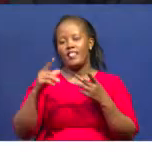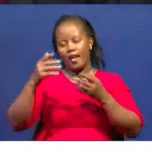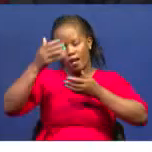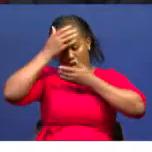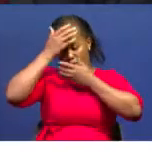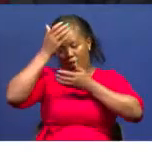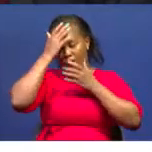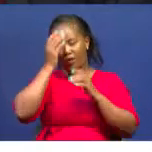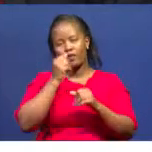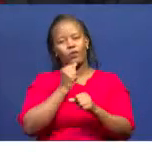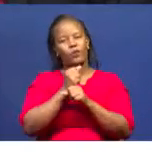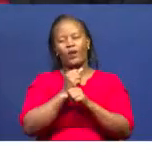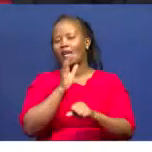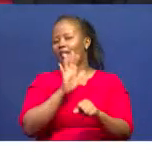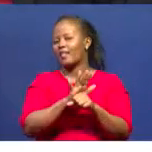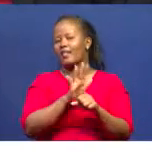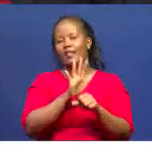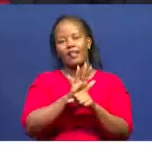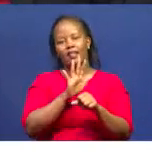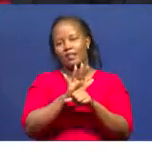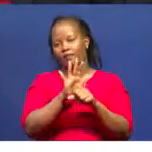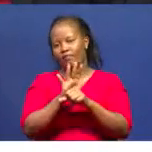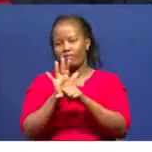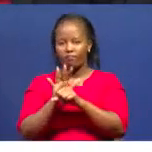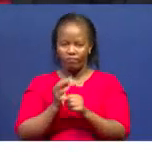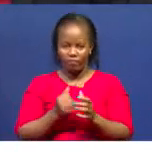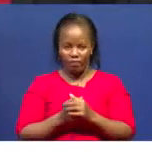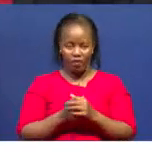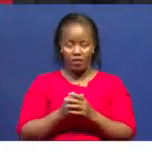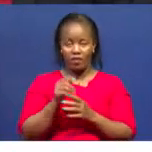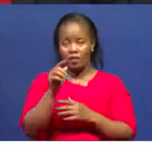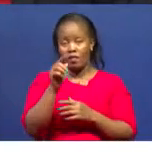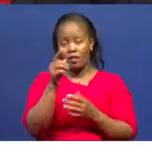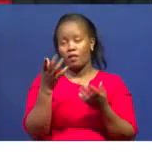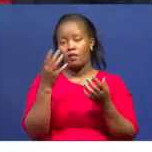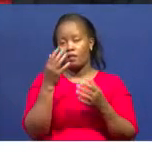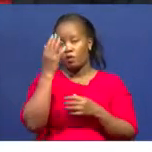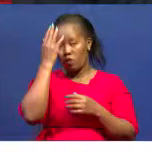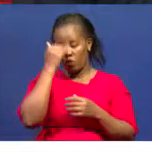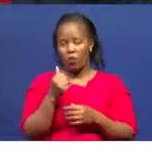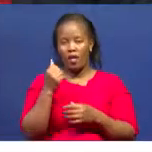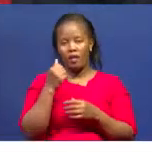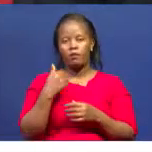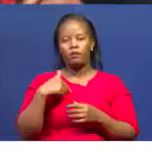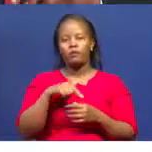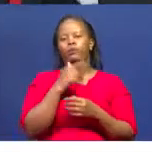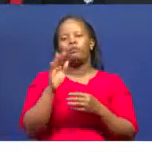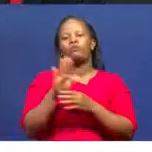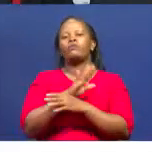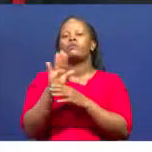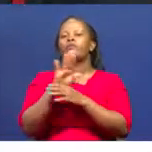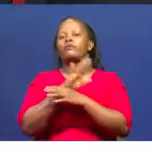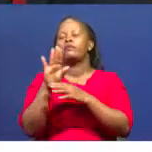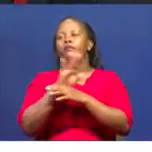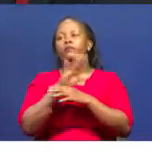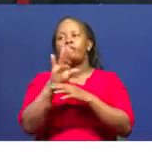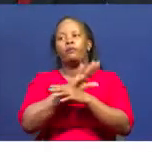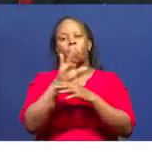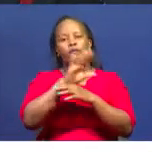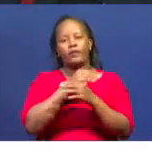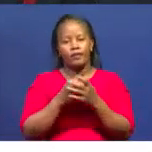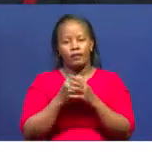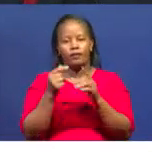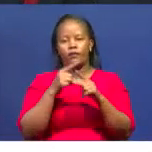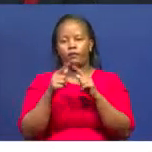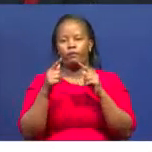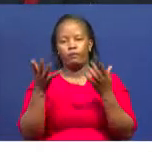the communities. So that's one of those things that could occupy them. But the biggest